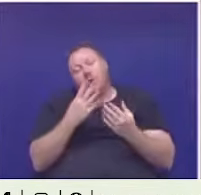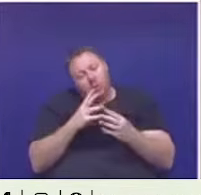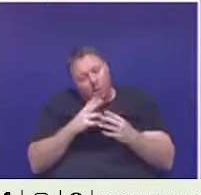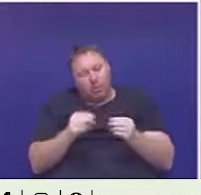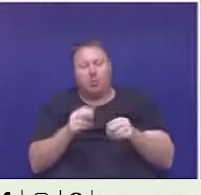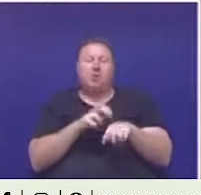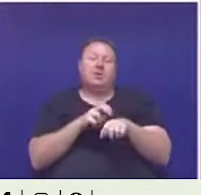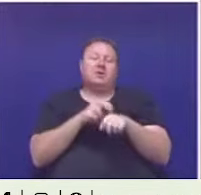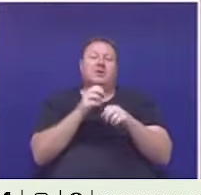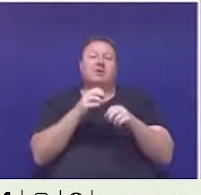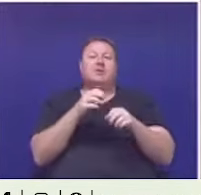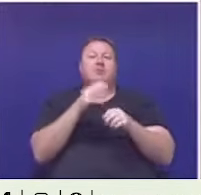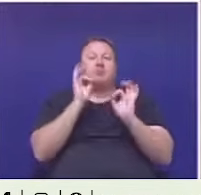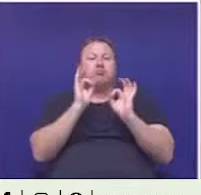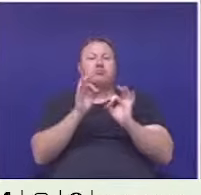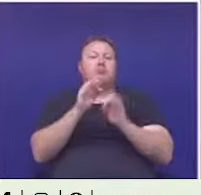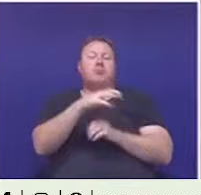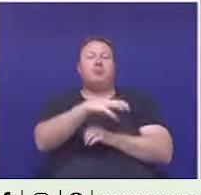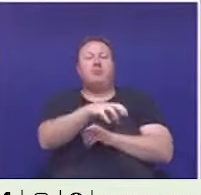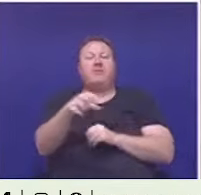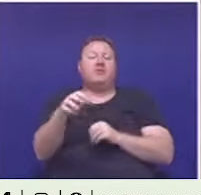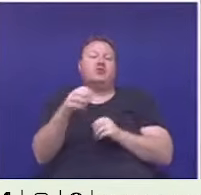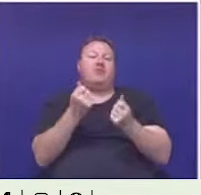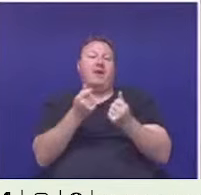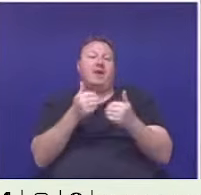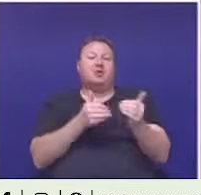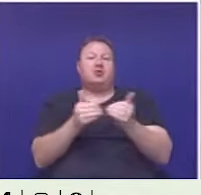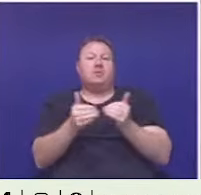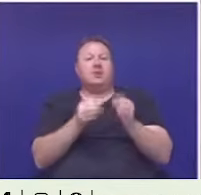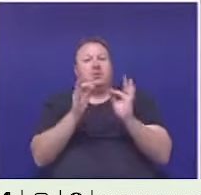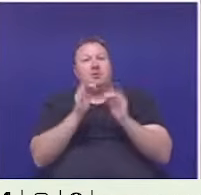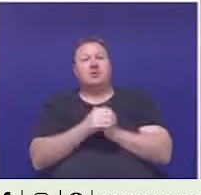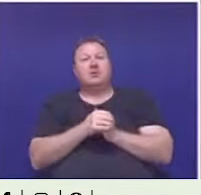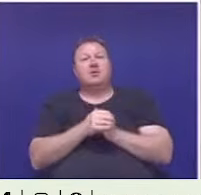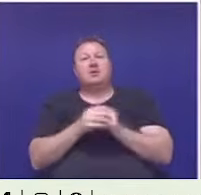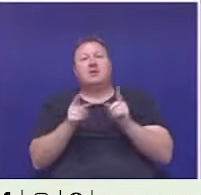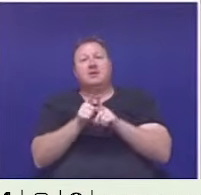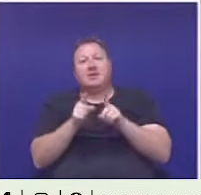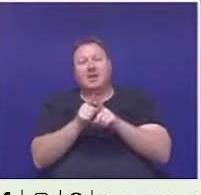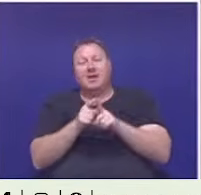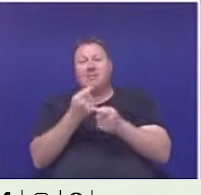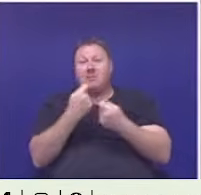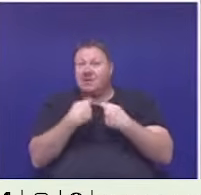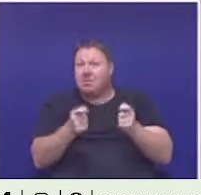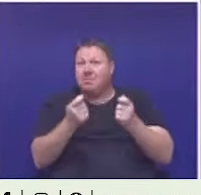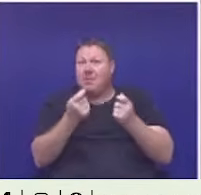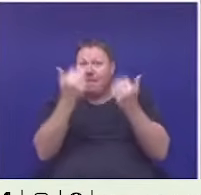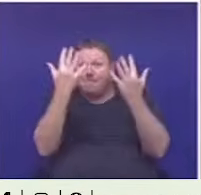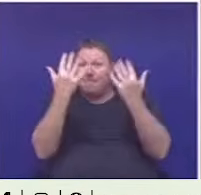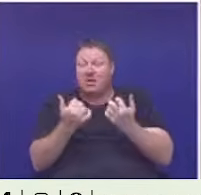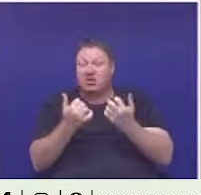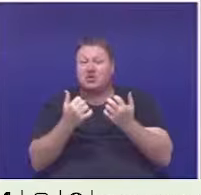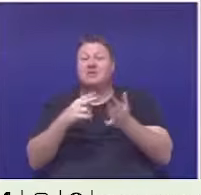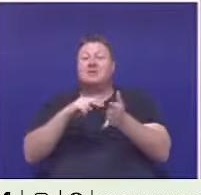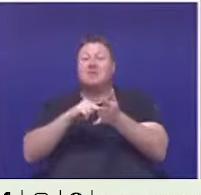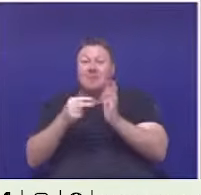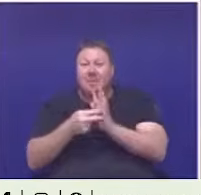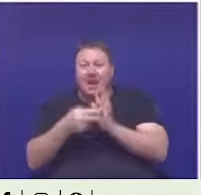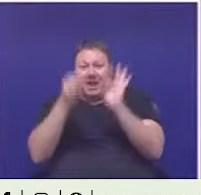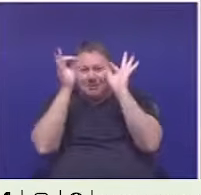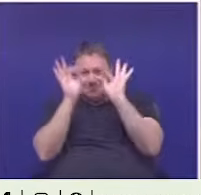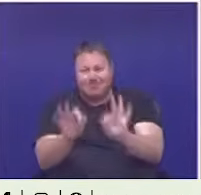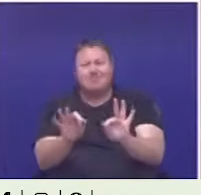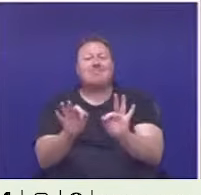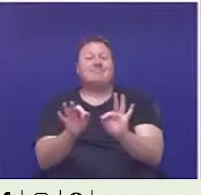at the provincial level. It says also spend your budget and spend it well. Plan effectively as a